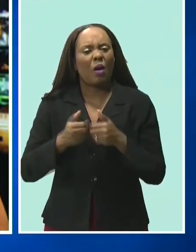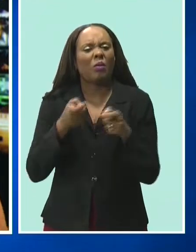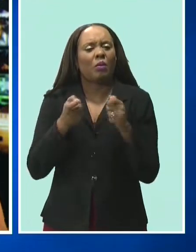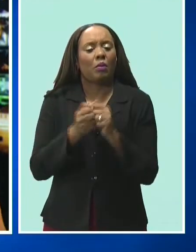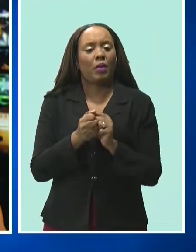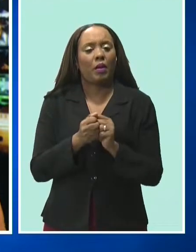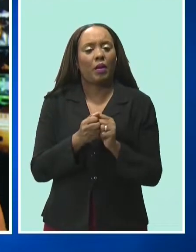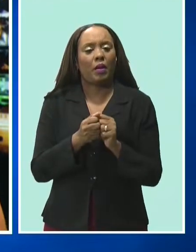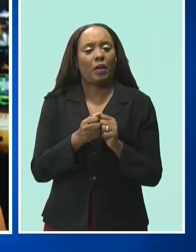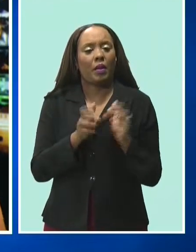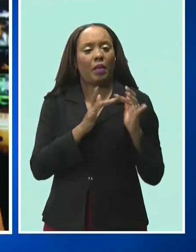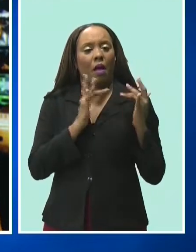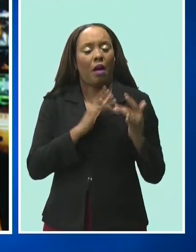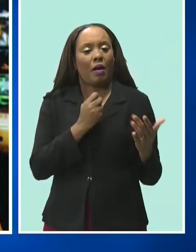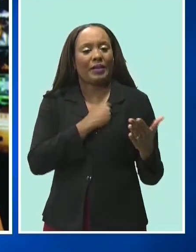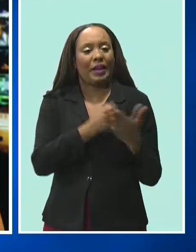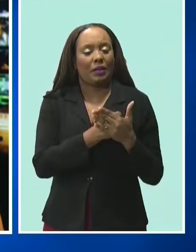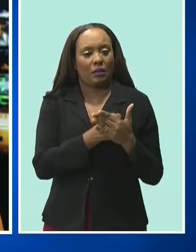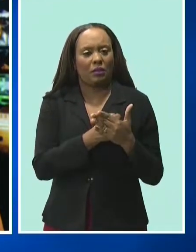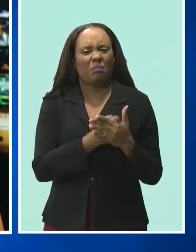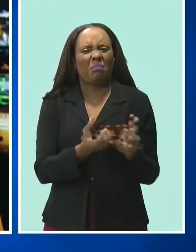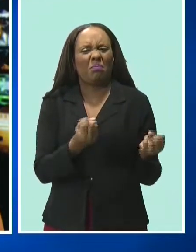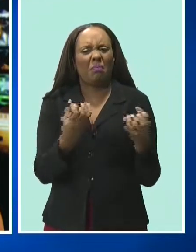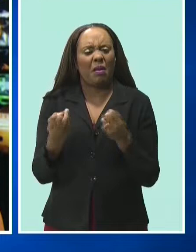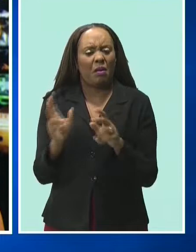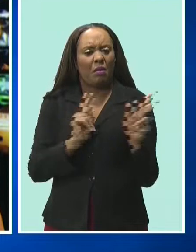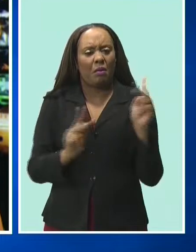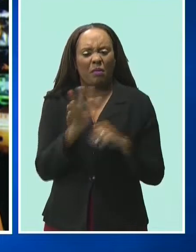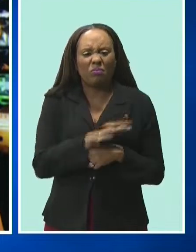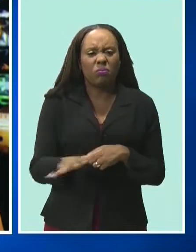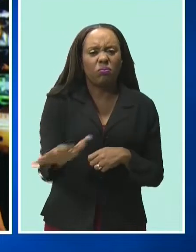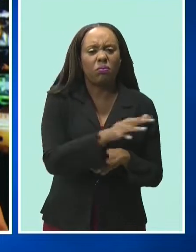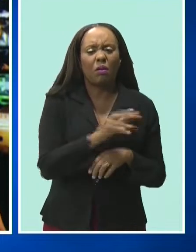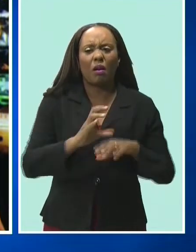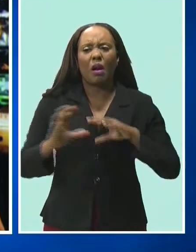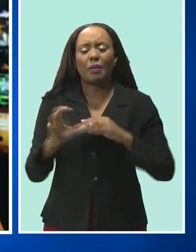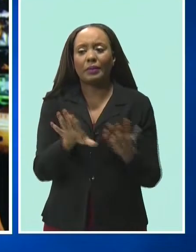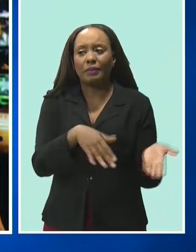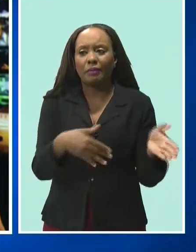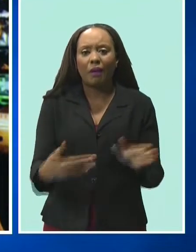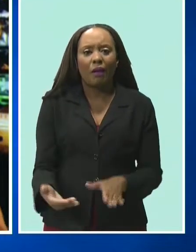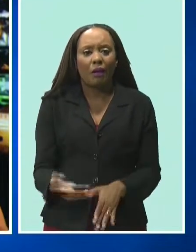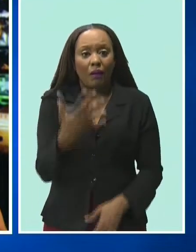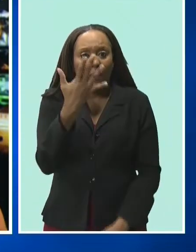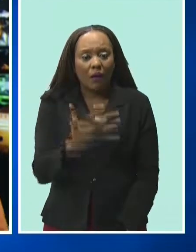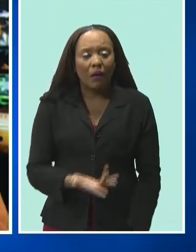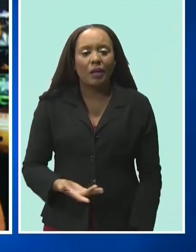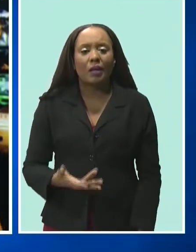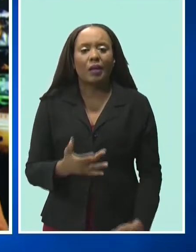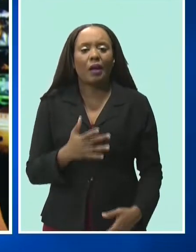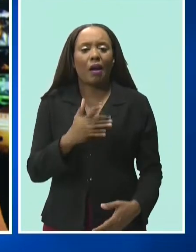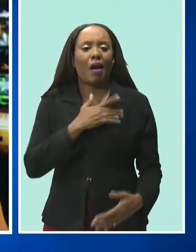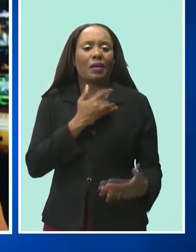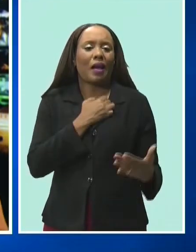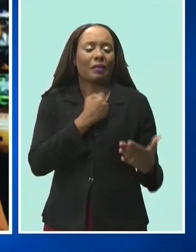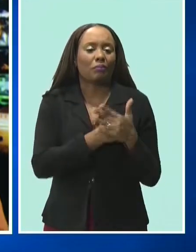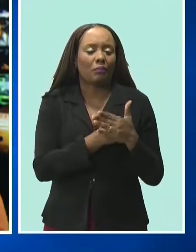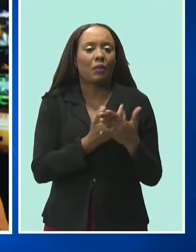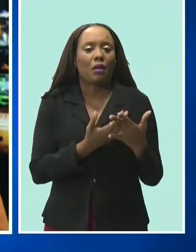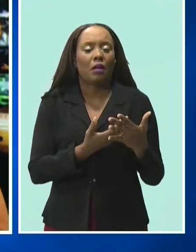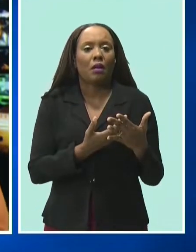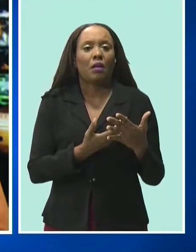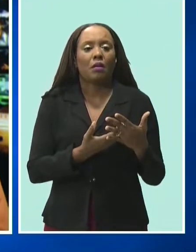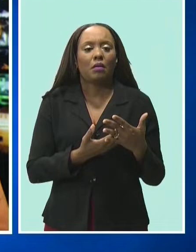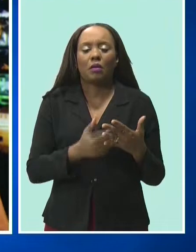Too many of our Caribbean citizens are dying unnecessarily from heart attacks because we don't respond quickly